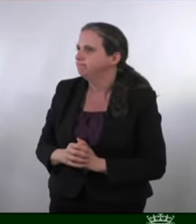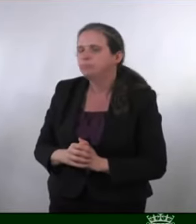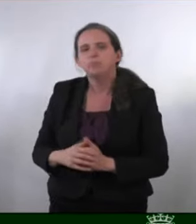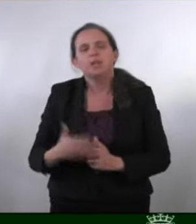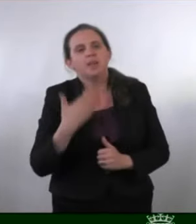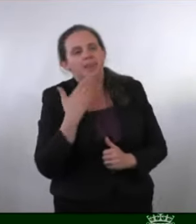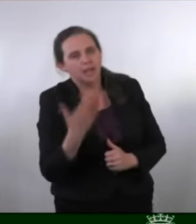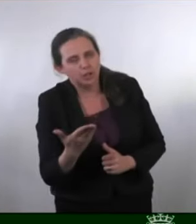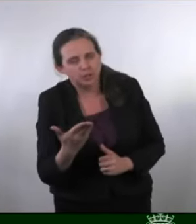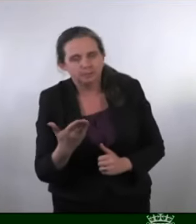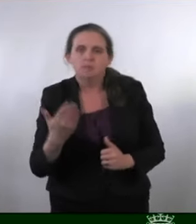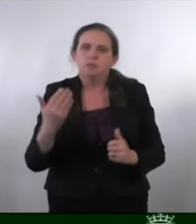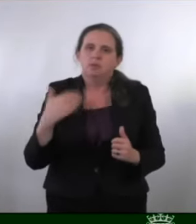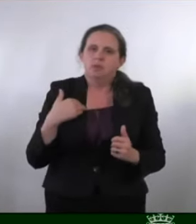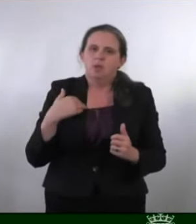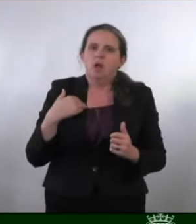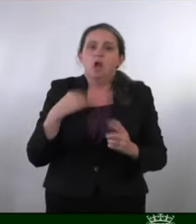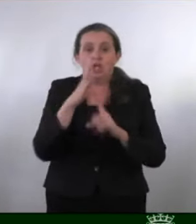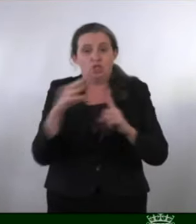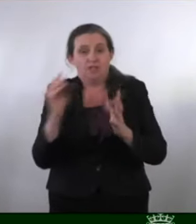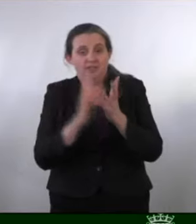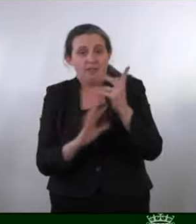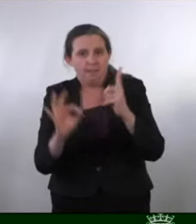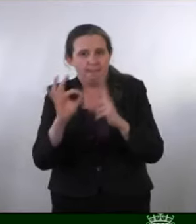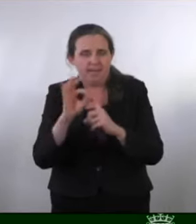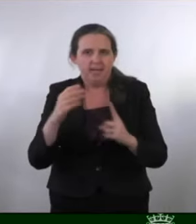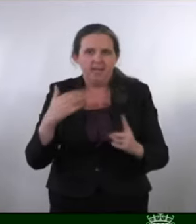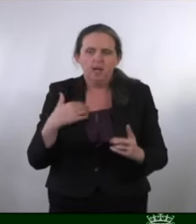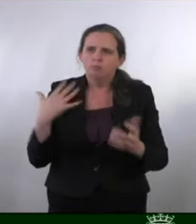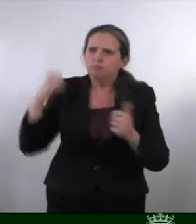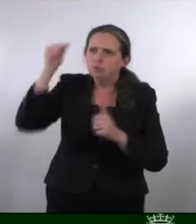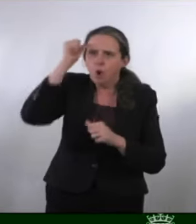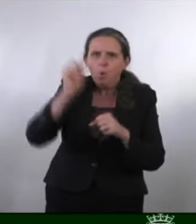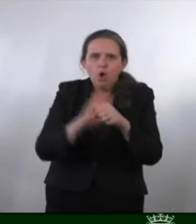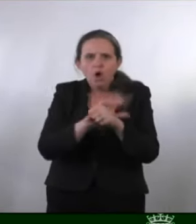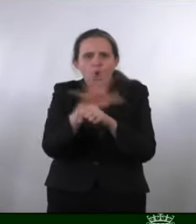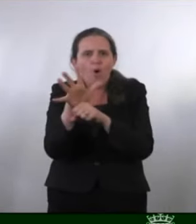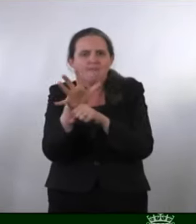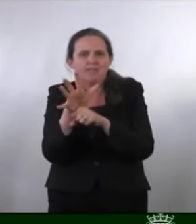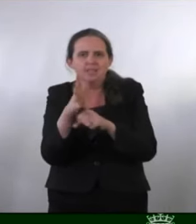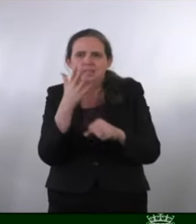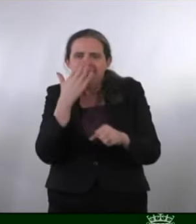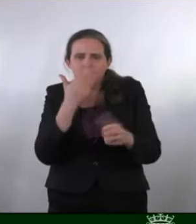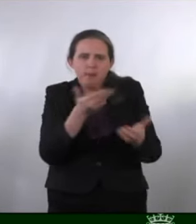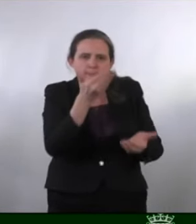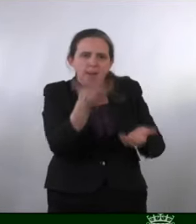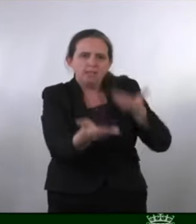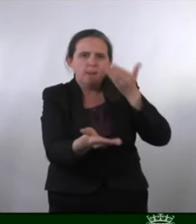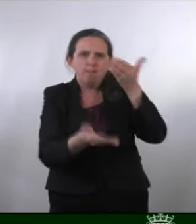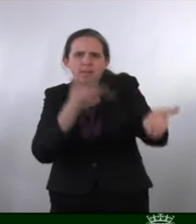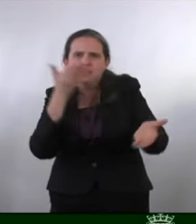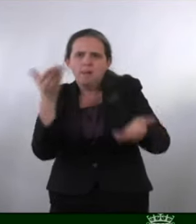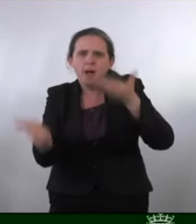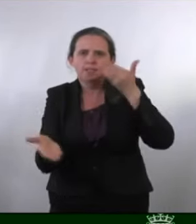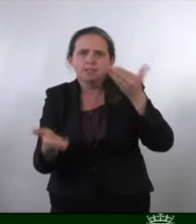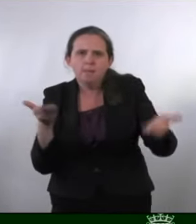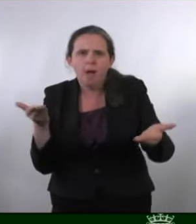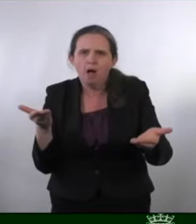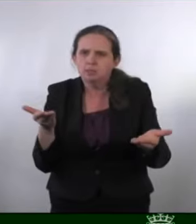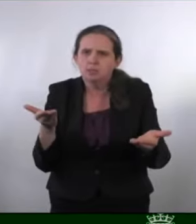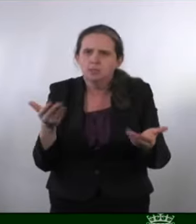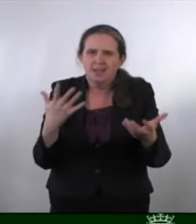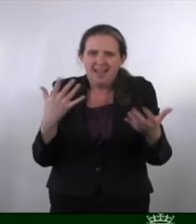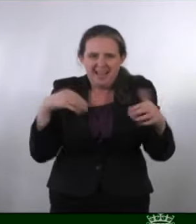mixing. And so with that in mind, will the Prime Minister give serious consideration to places like Buzz Bingo and Hollywood Bowl in Great